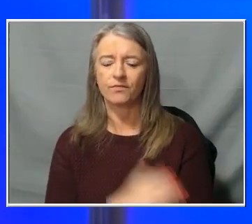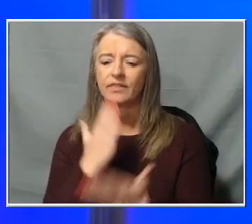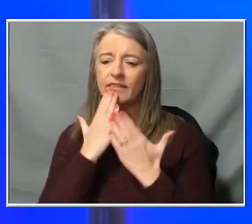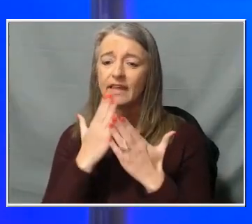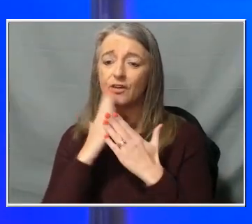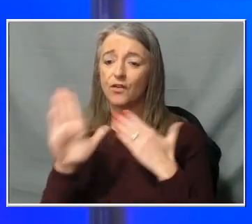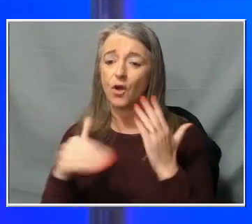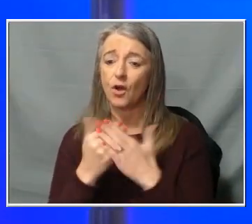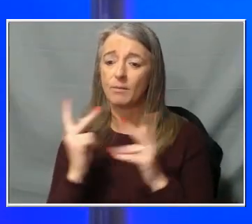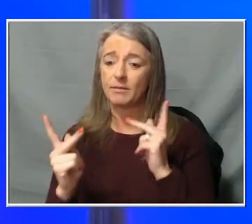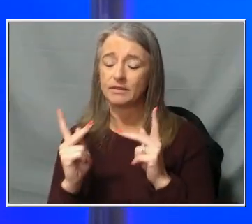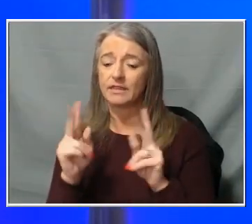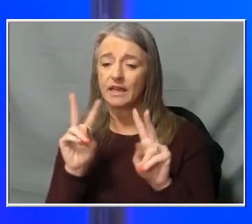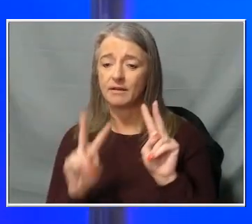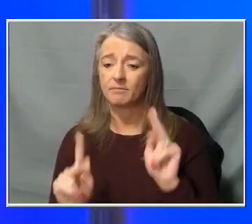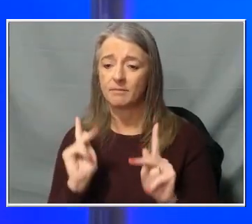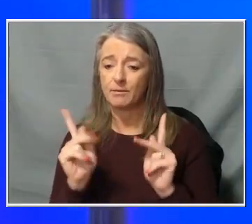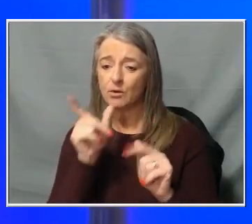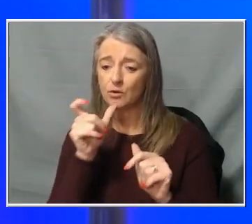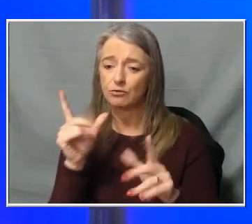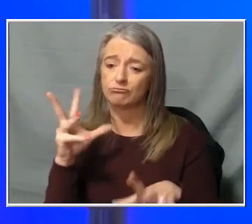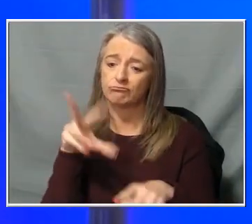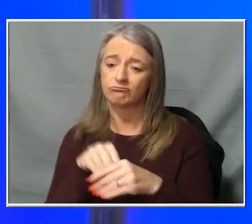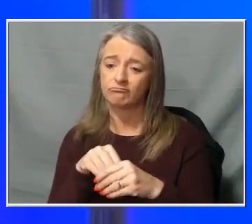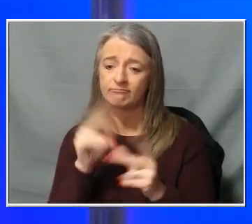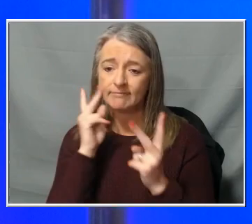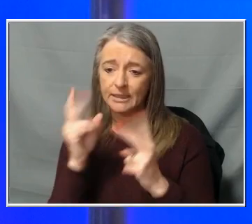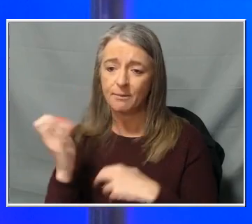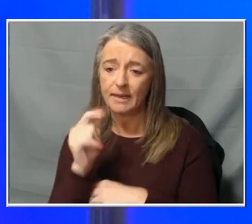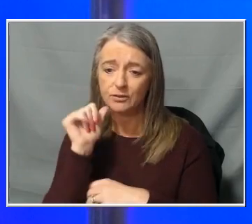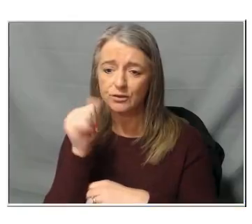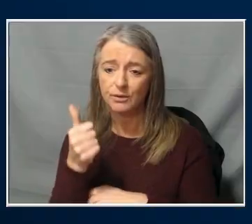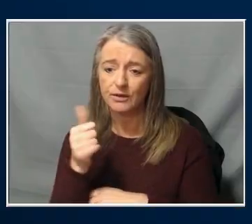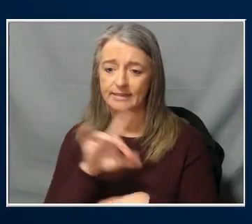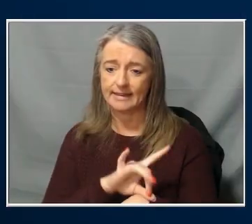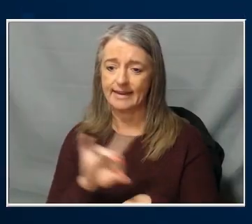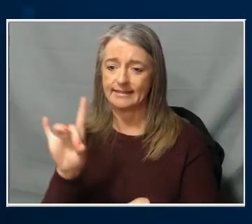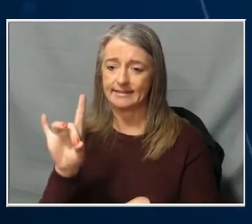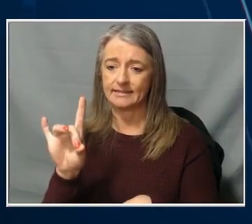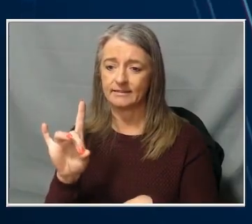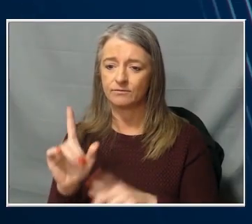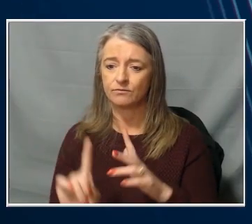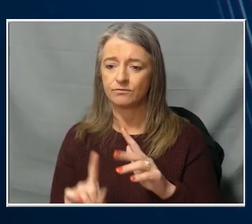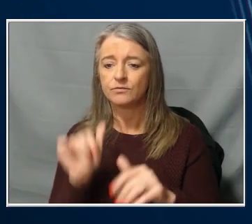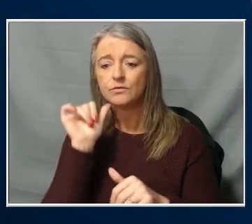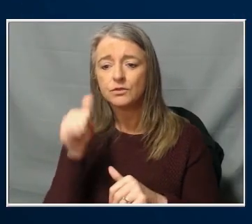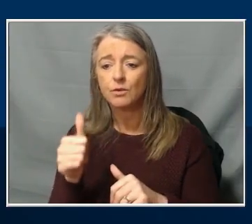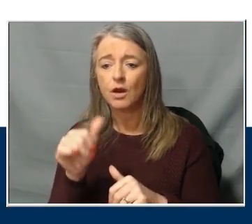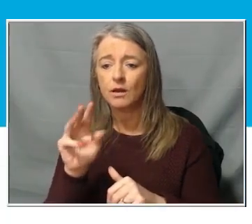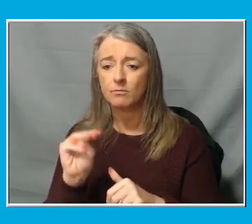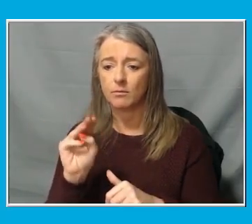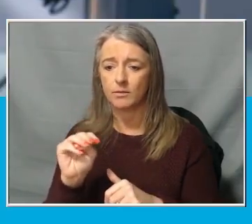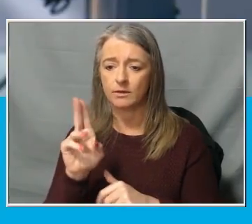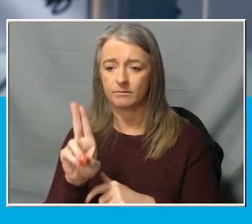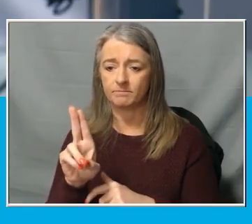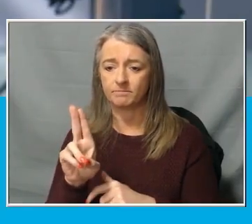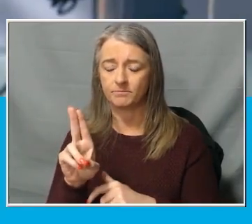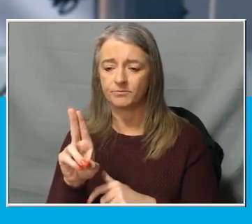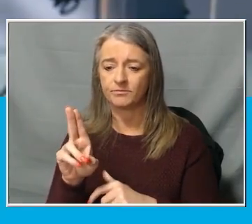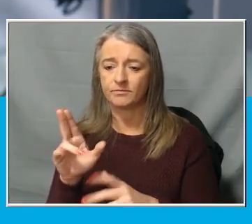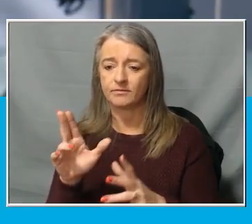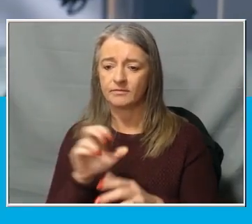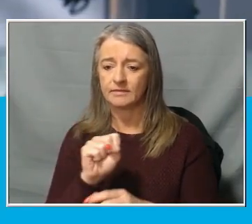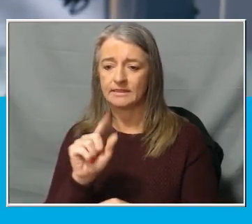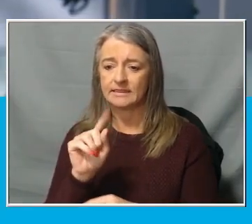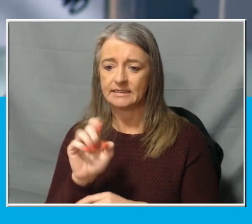guests and, of course, our viewers today for being with us. We will see you back here tomorrow at 8. Coming up tomorrow on the Morning Medical Update. With stage